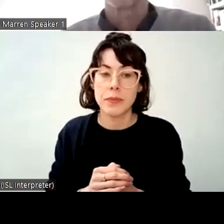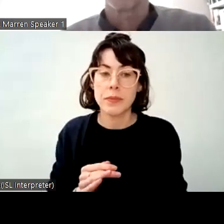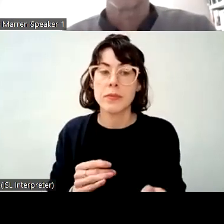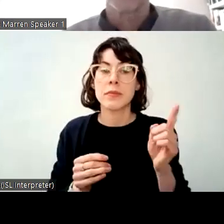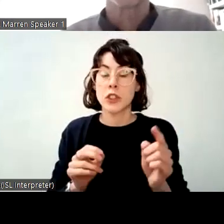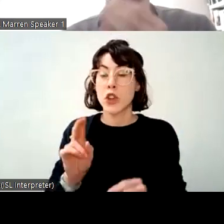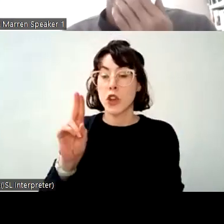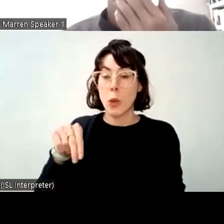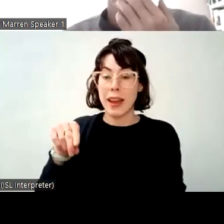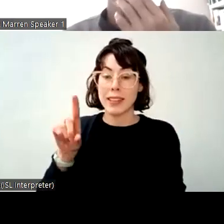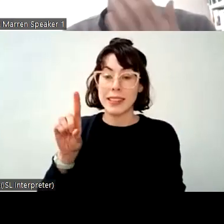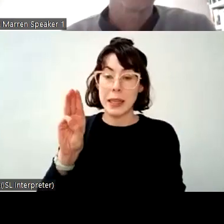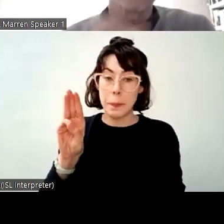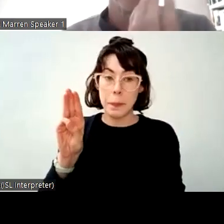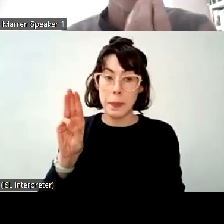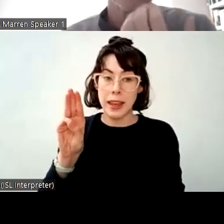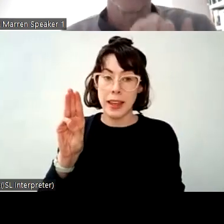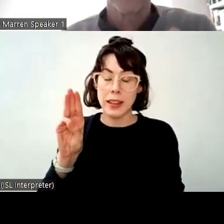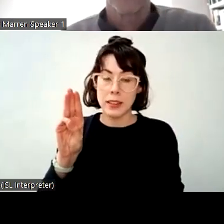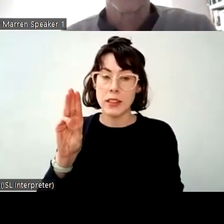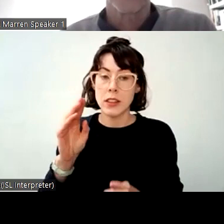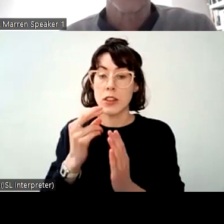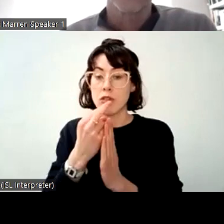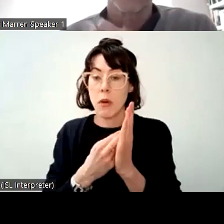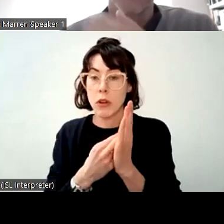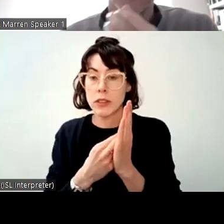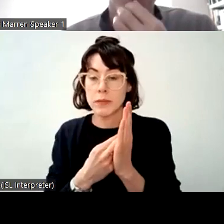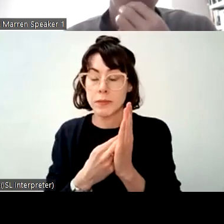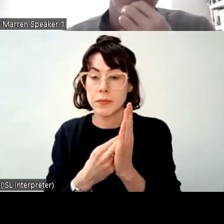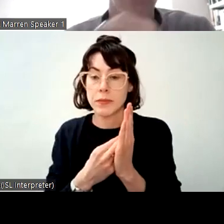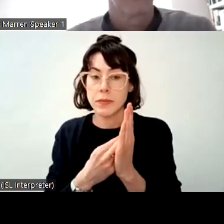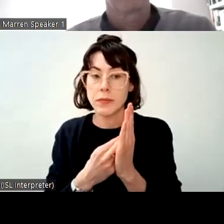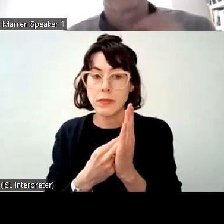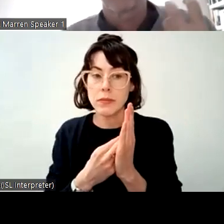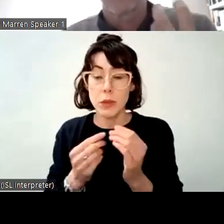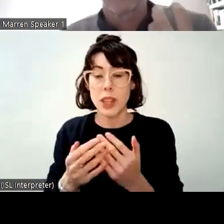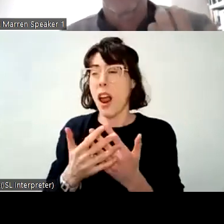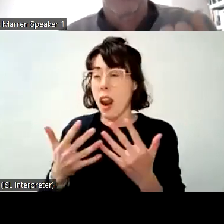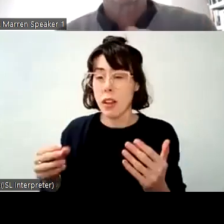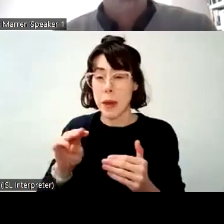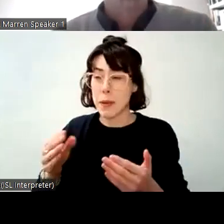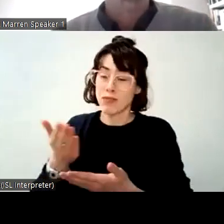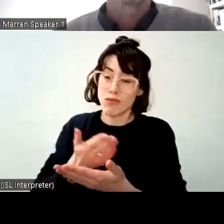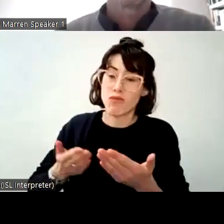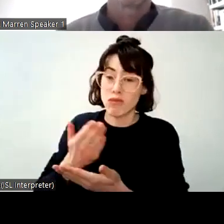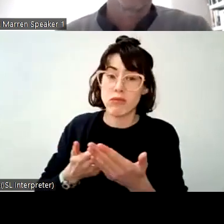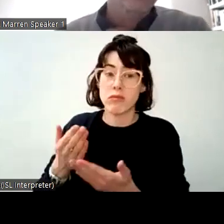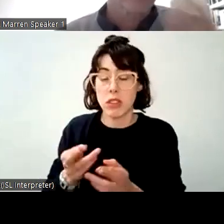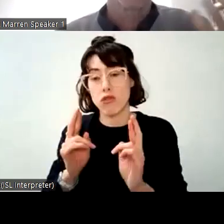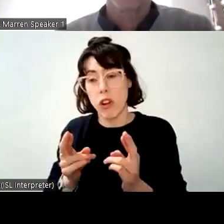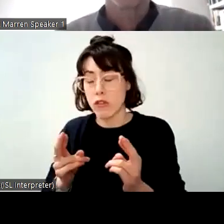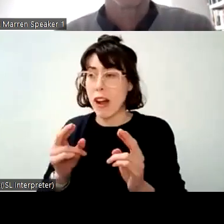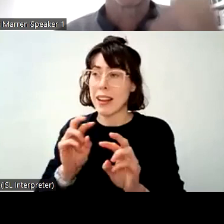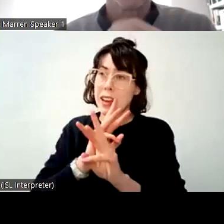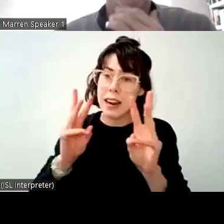the lack of sort of change that we've seen. We still have runaway climate change despite all the talk. We've got rising populism. We've